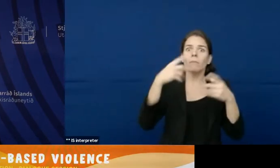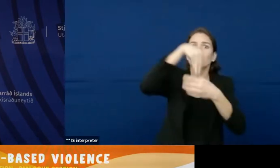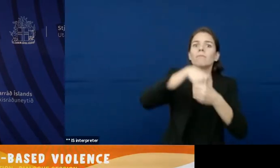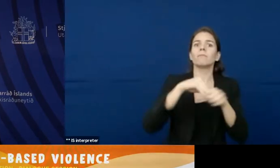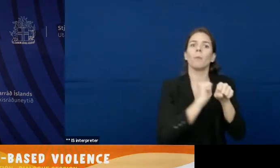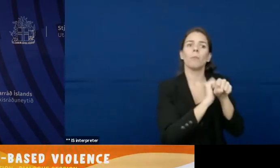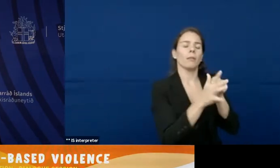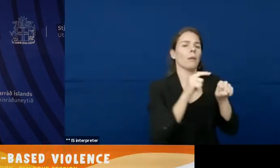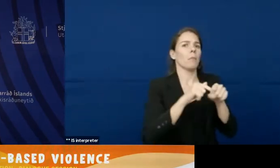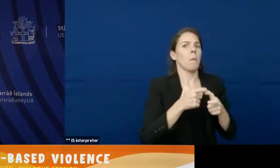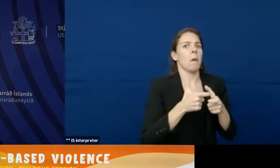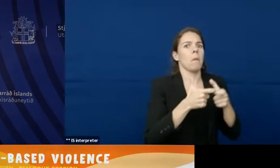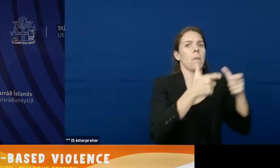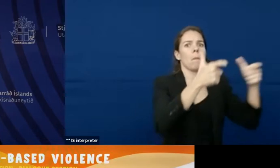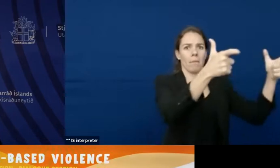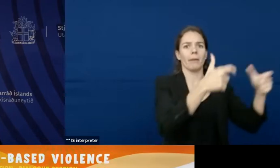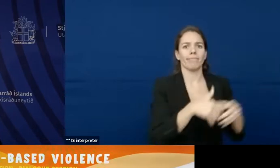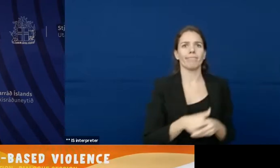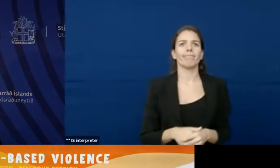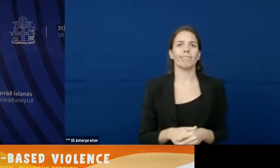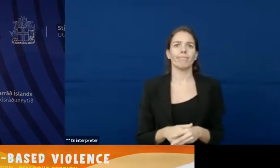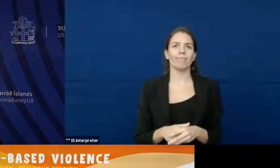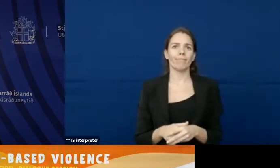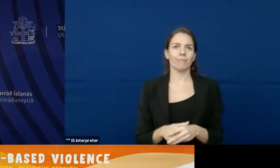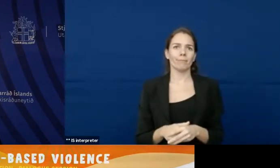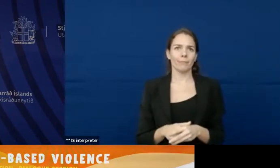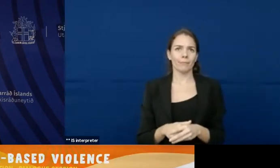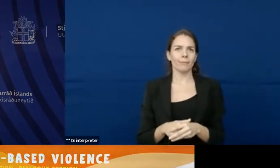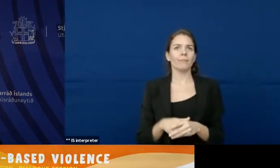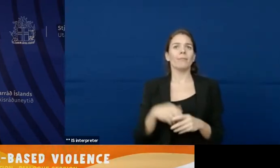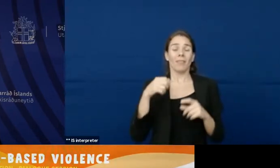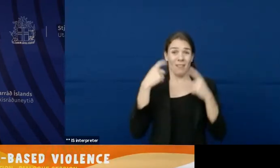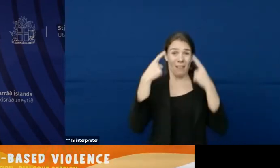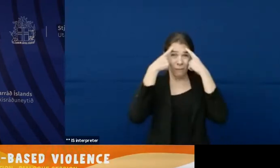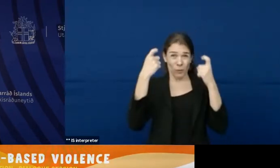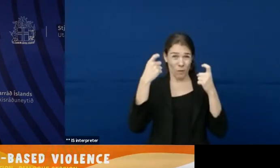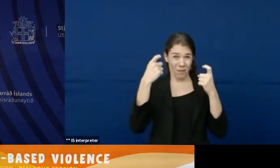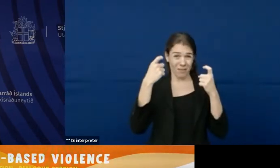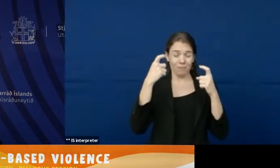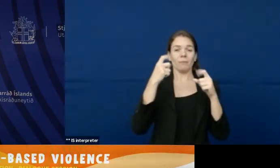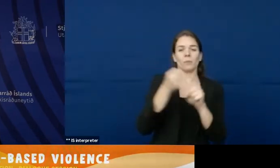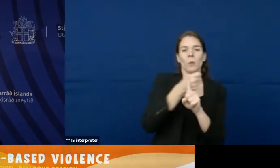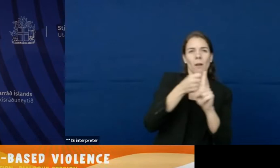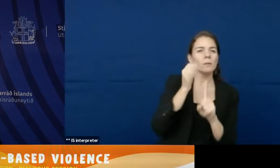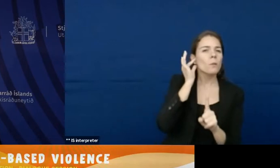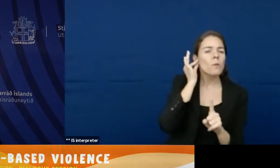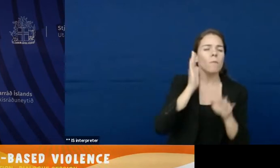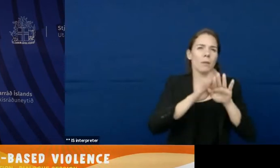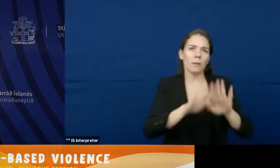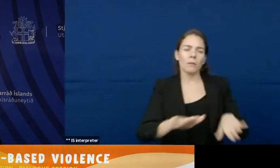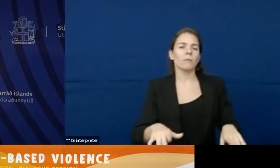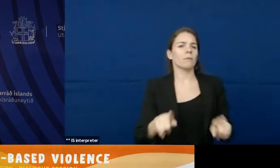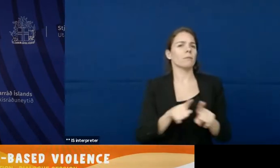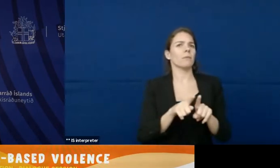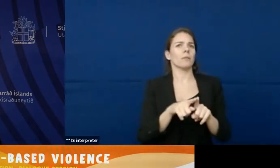work together in partnership with diverse stakeholders to safeguard the hard-won gains